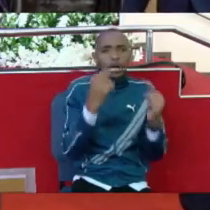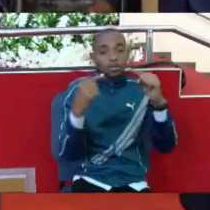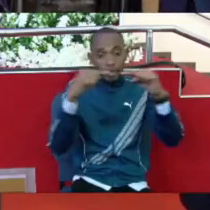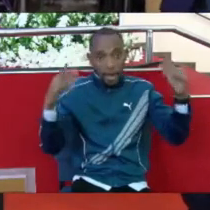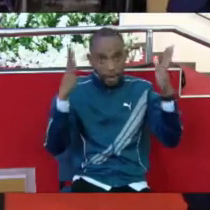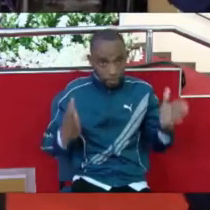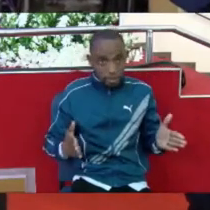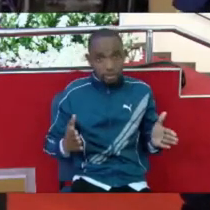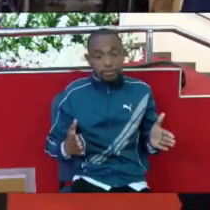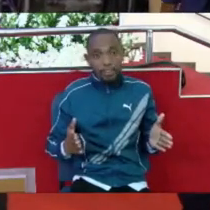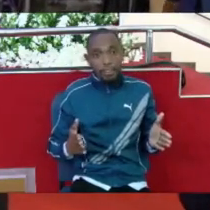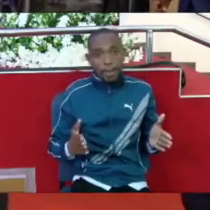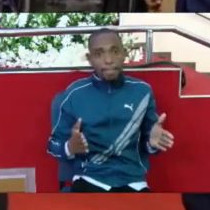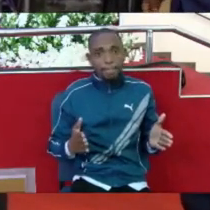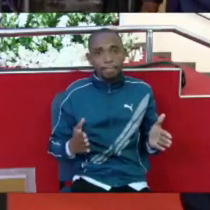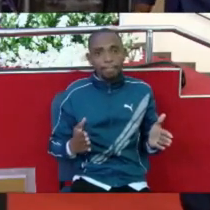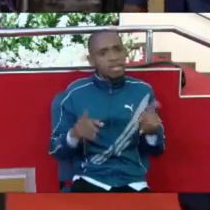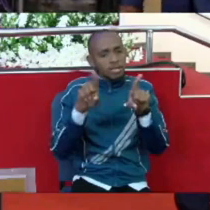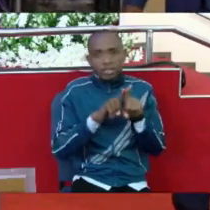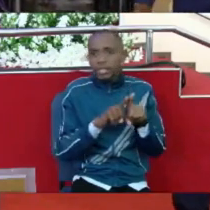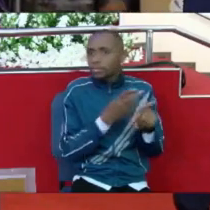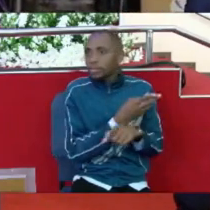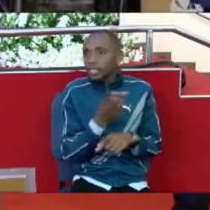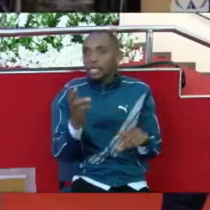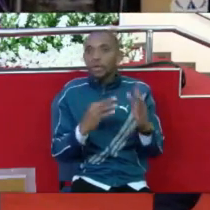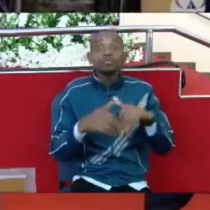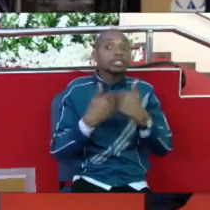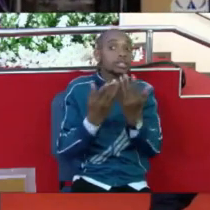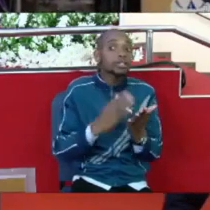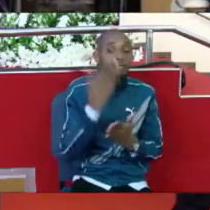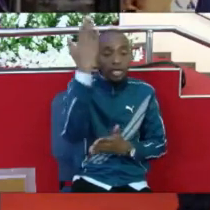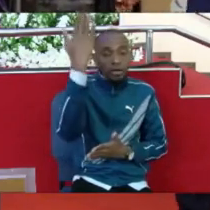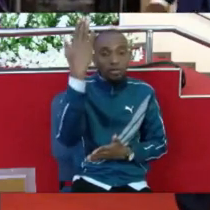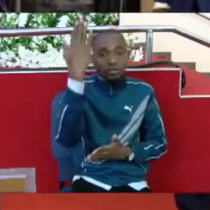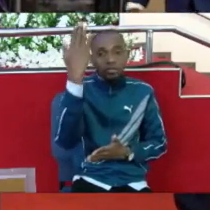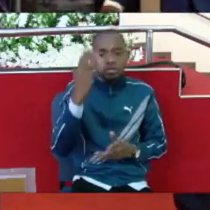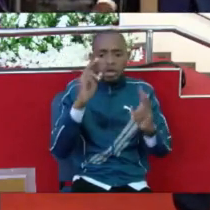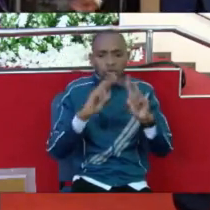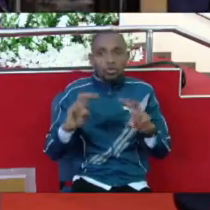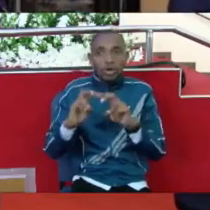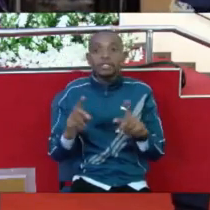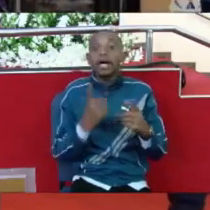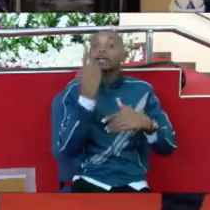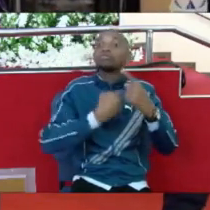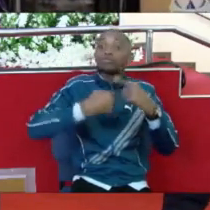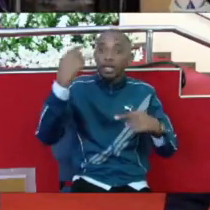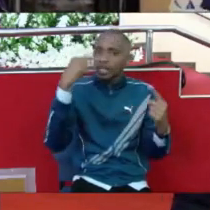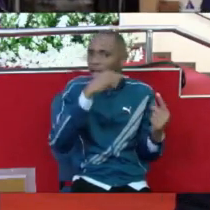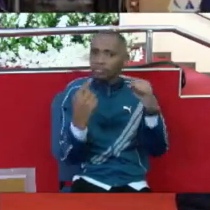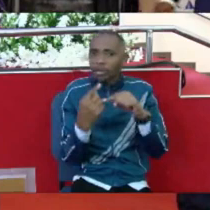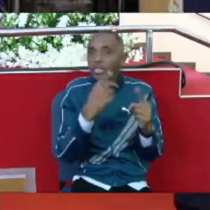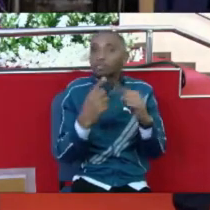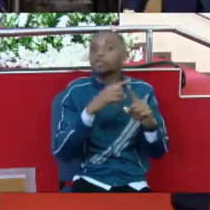Israel. Just like you have been gifted by God to fight the battles that are before you.